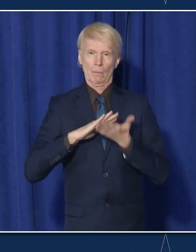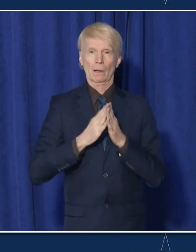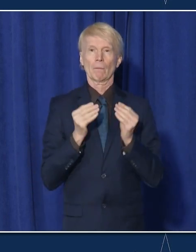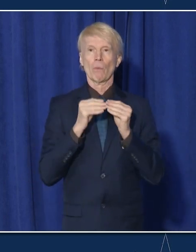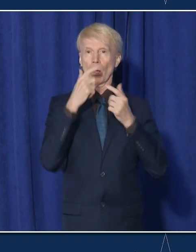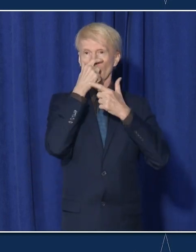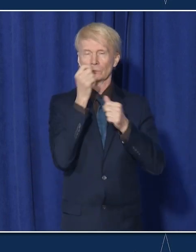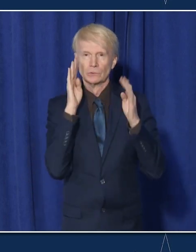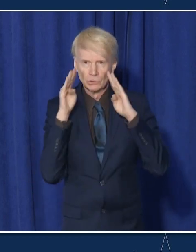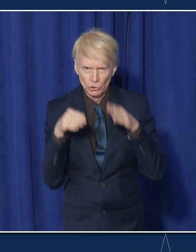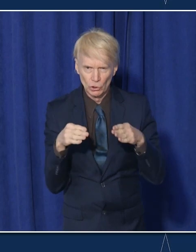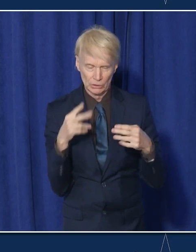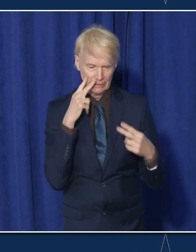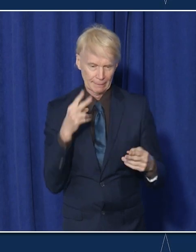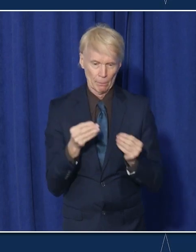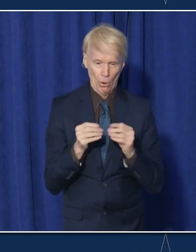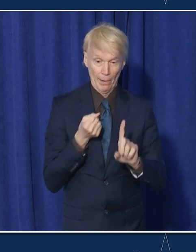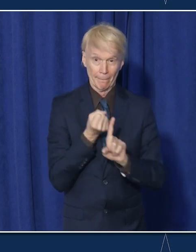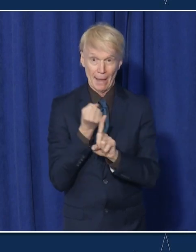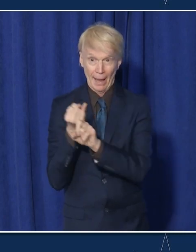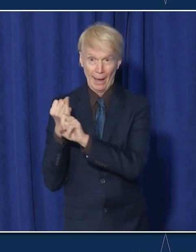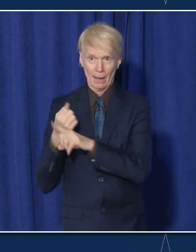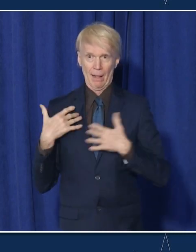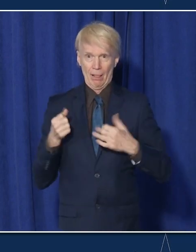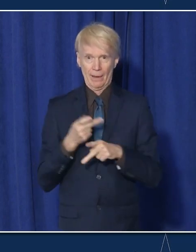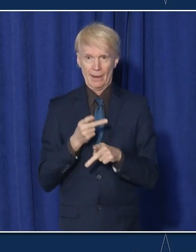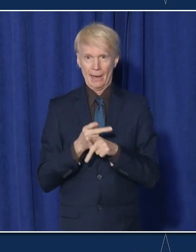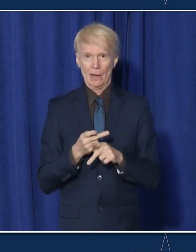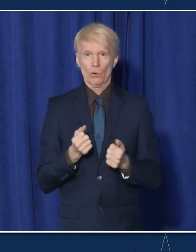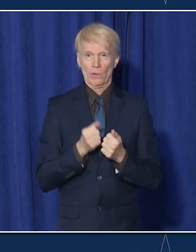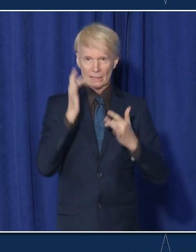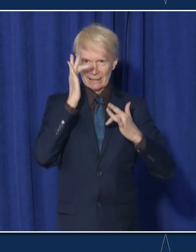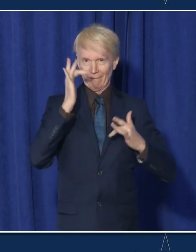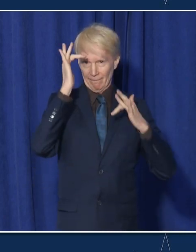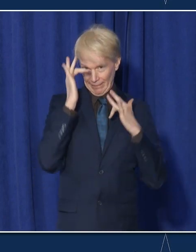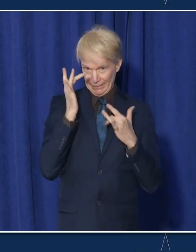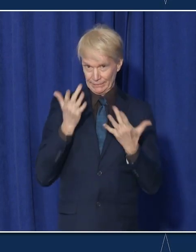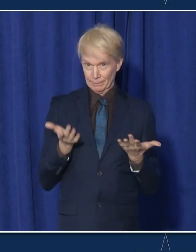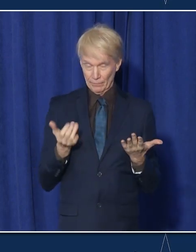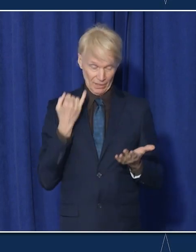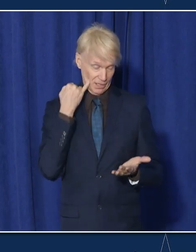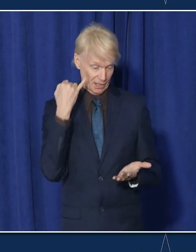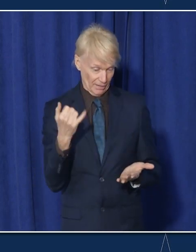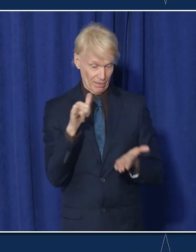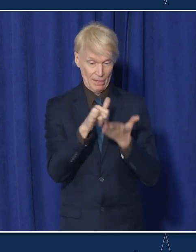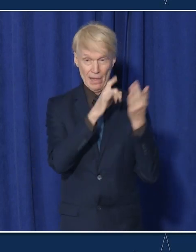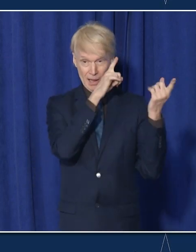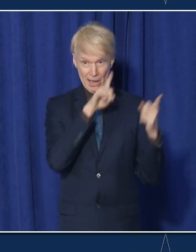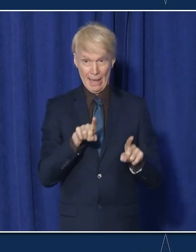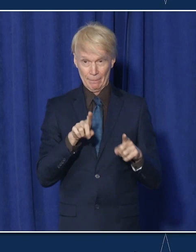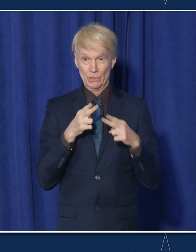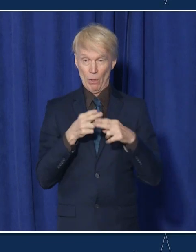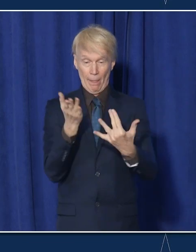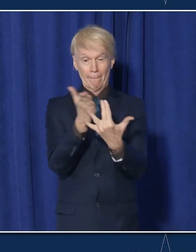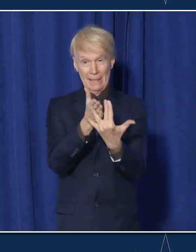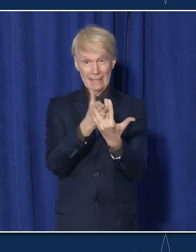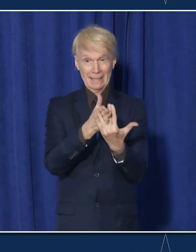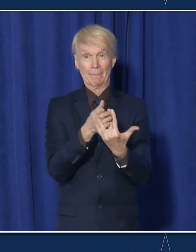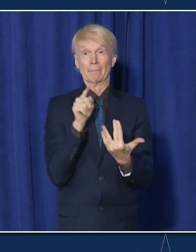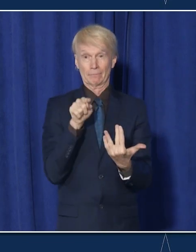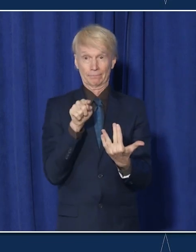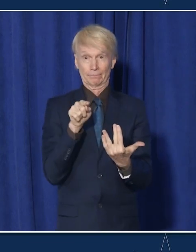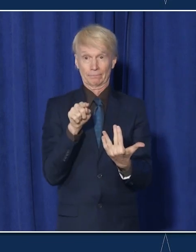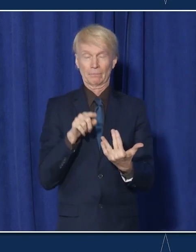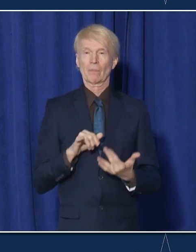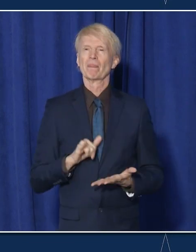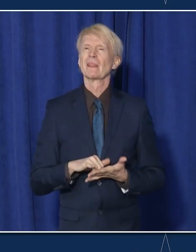more impact on the healthcare system, more people with severe illness. If and when we get back to a medium risk, that is when,